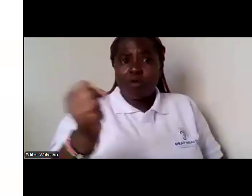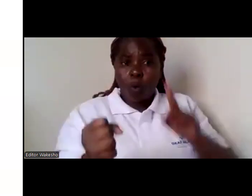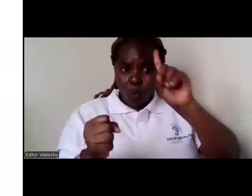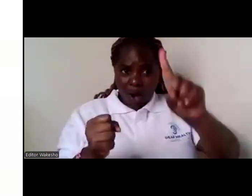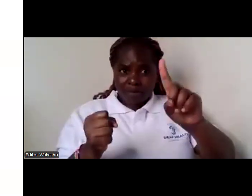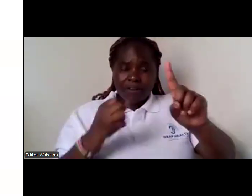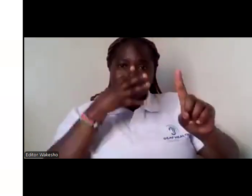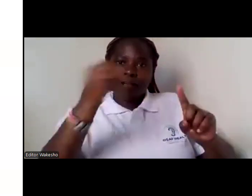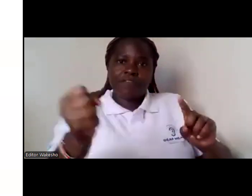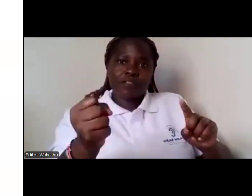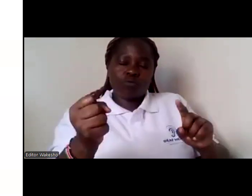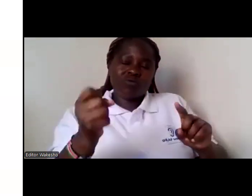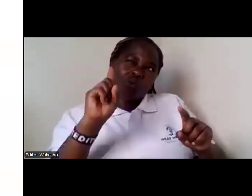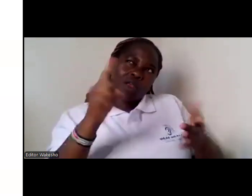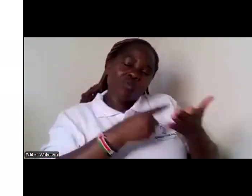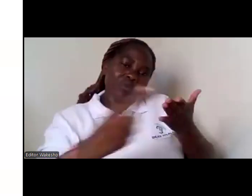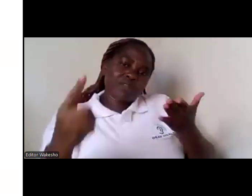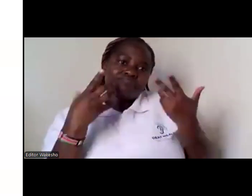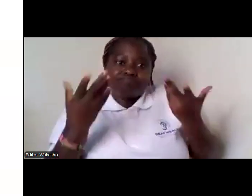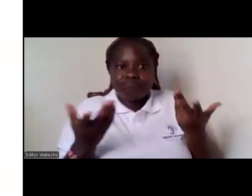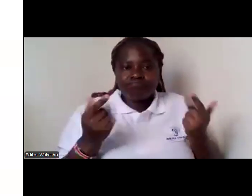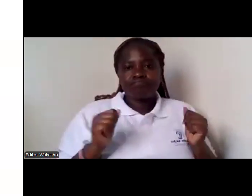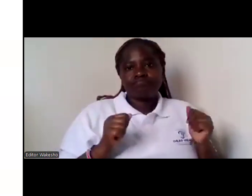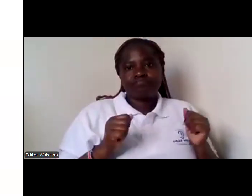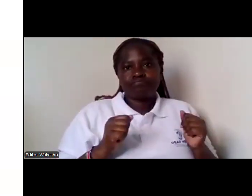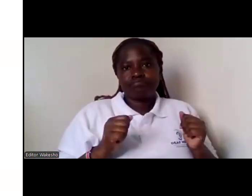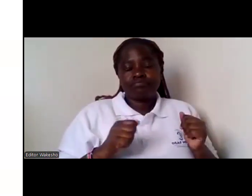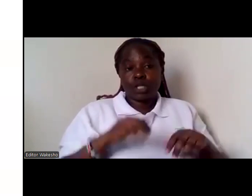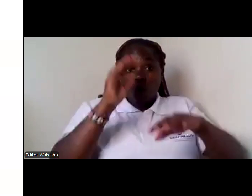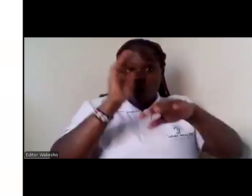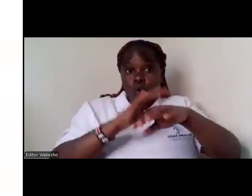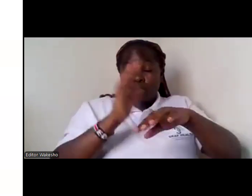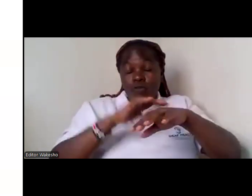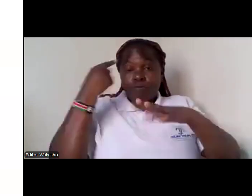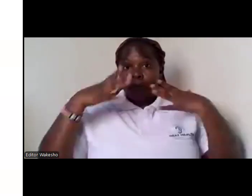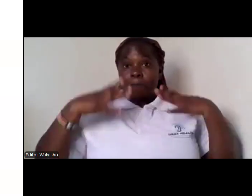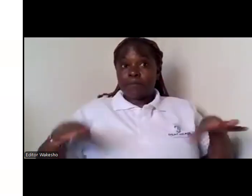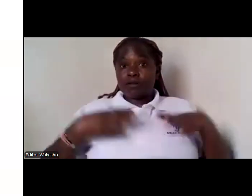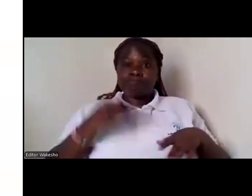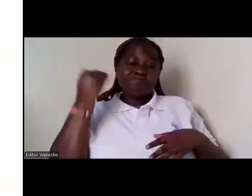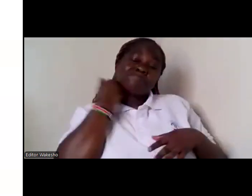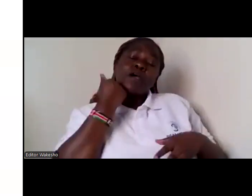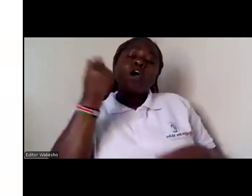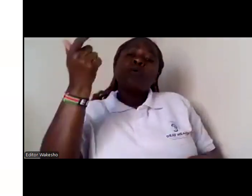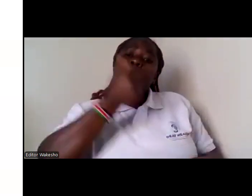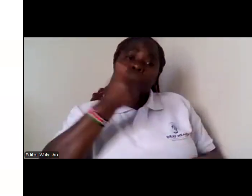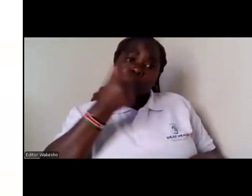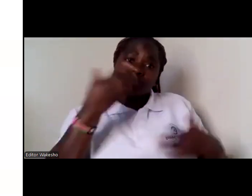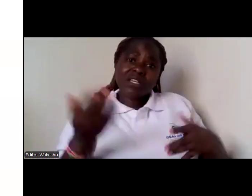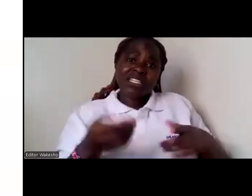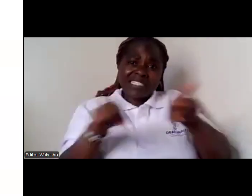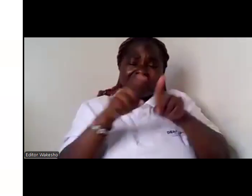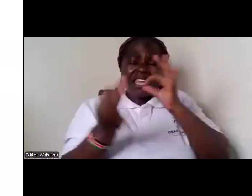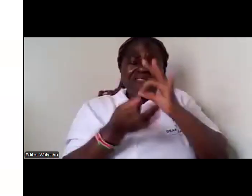One lasts about 1 week. It's good for people who have painful periods, who have irregular